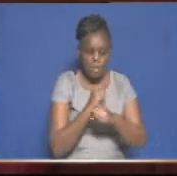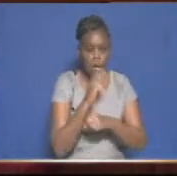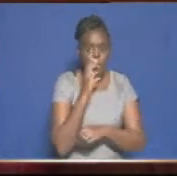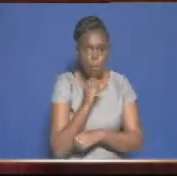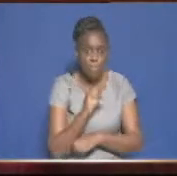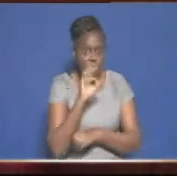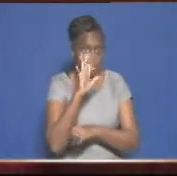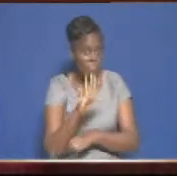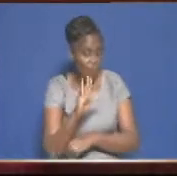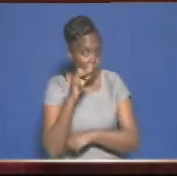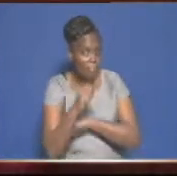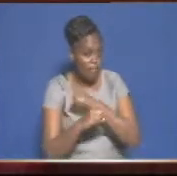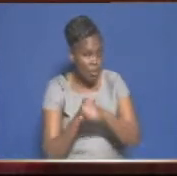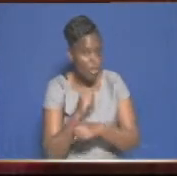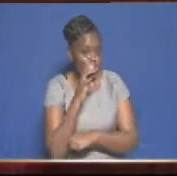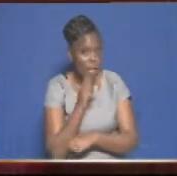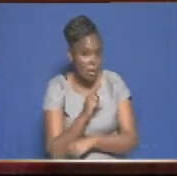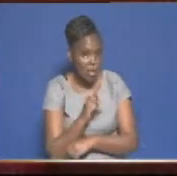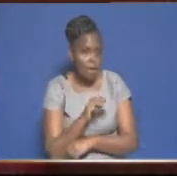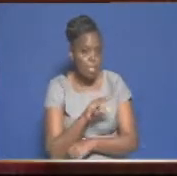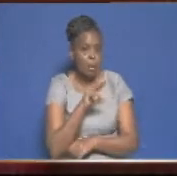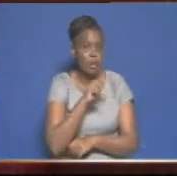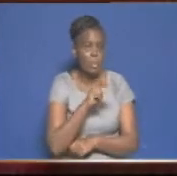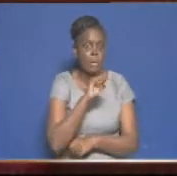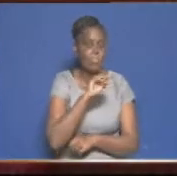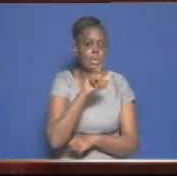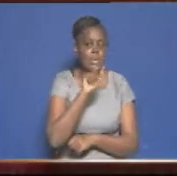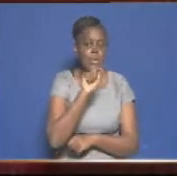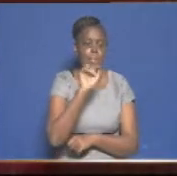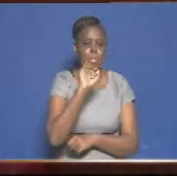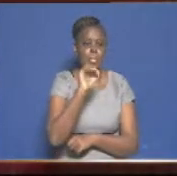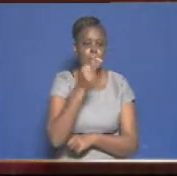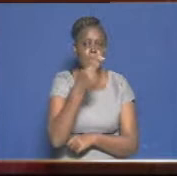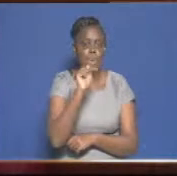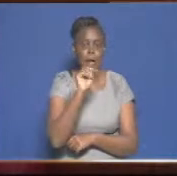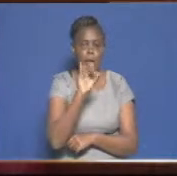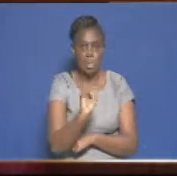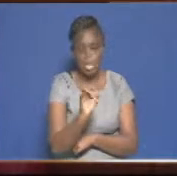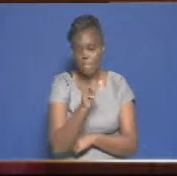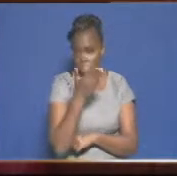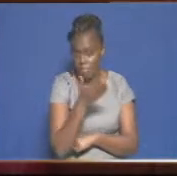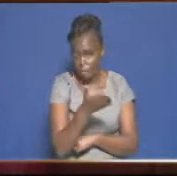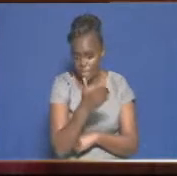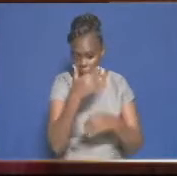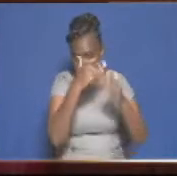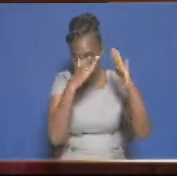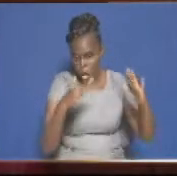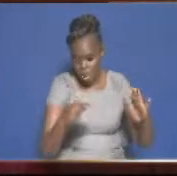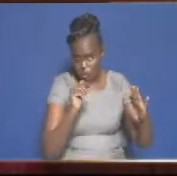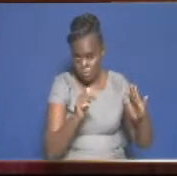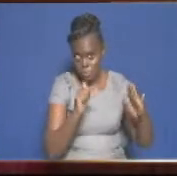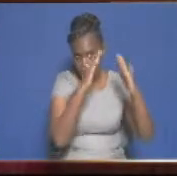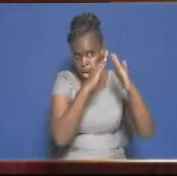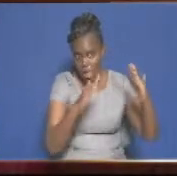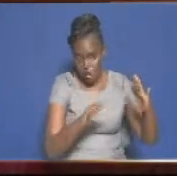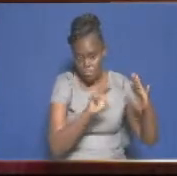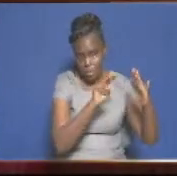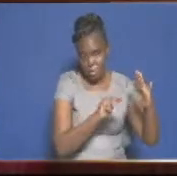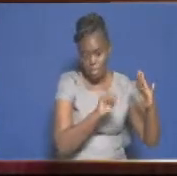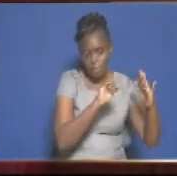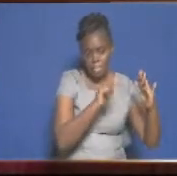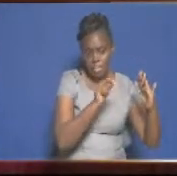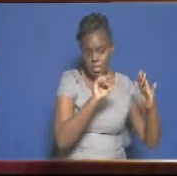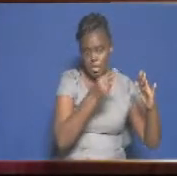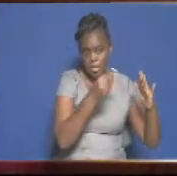this House, or some members in this House, 35 years, maybe they were not born, Mr. Speaker. But that Mitiani House is still there,